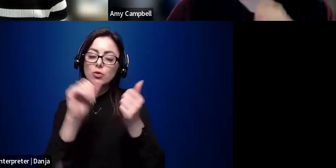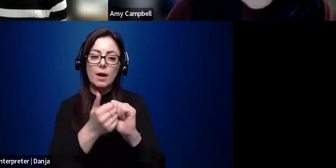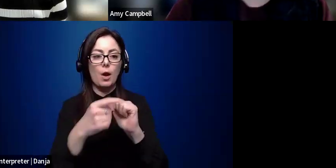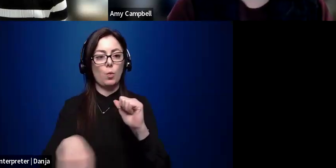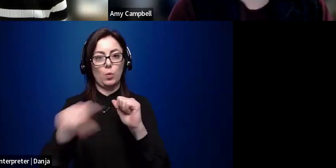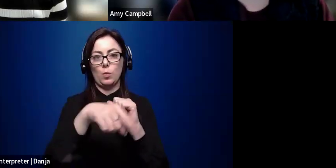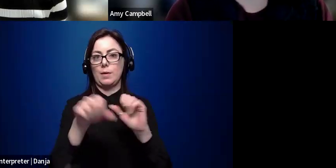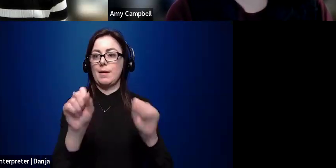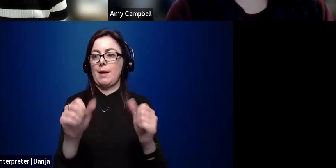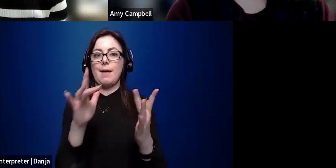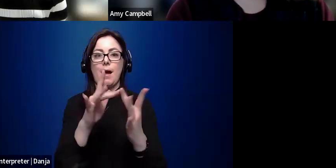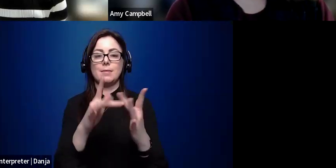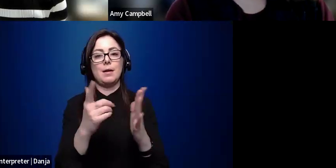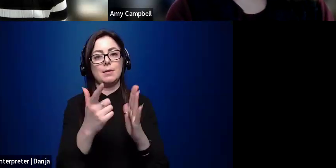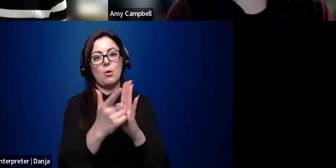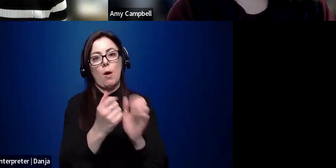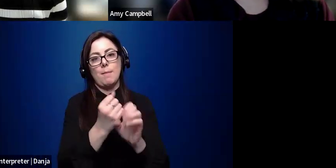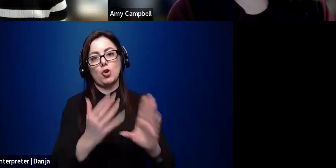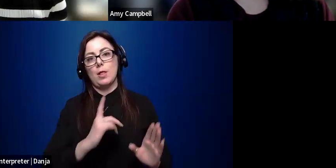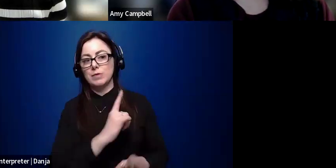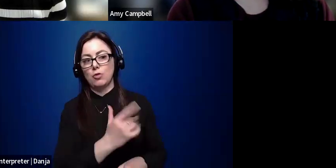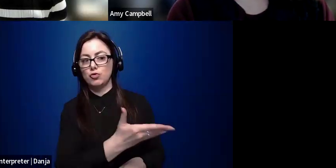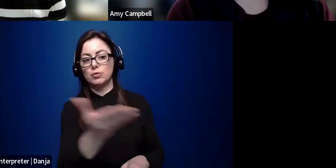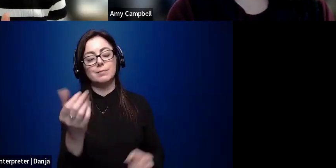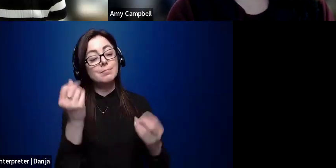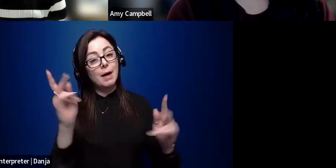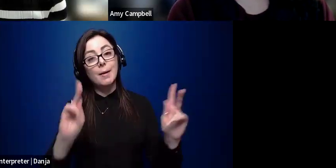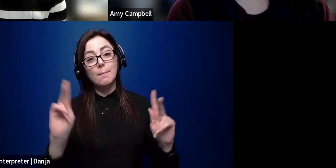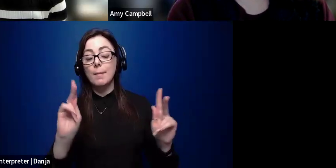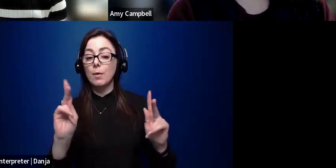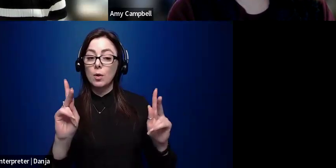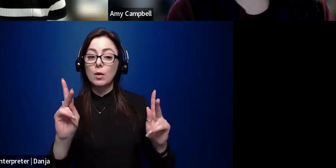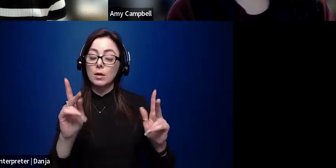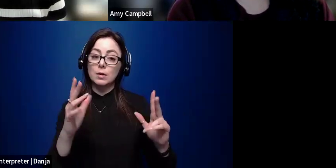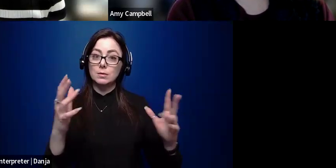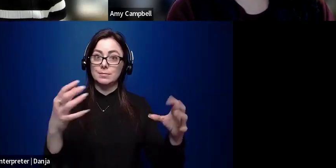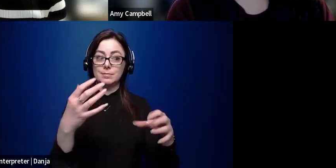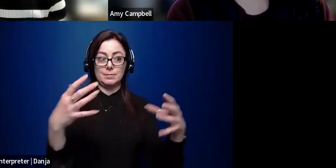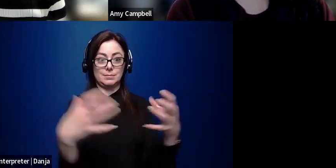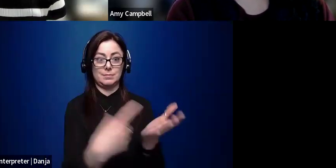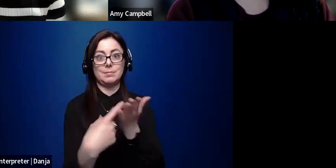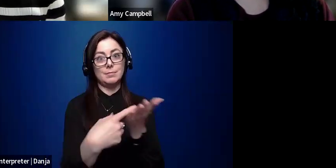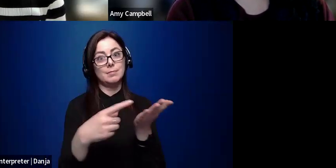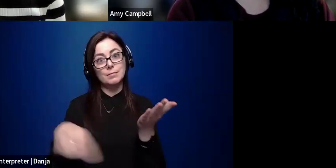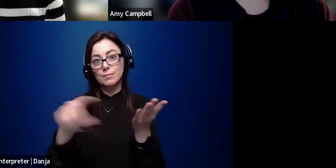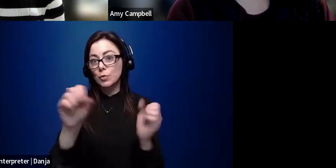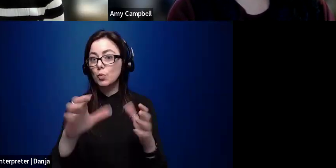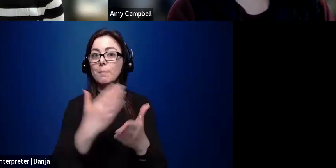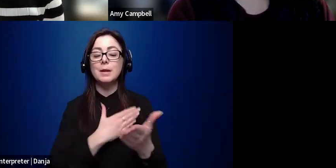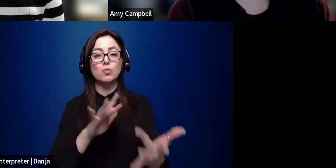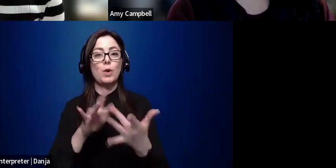can contact legislators. So lots of people are doing it. You can do it too. Please reach out if we can